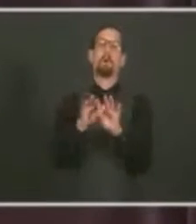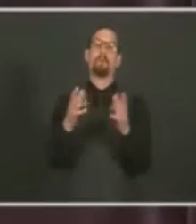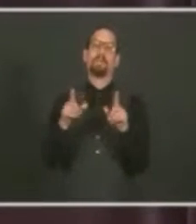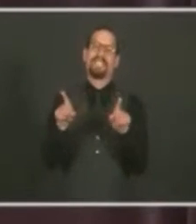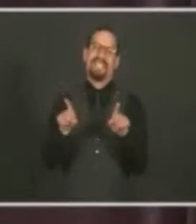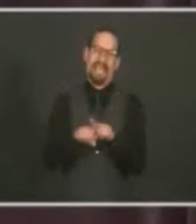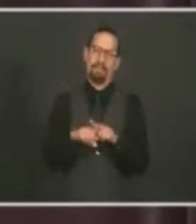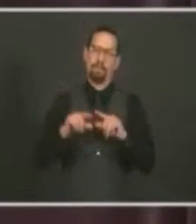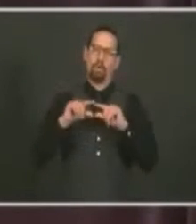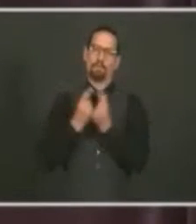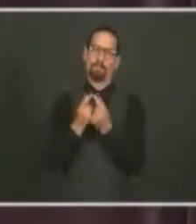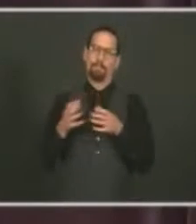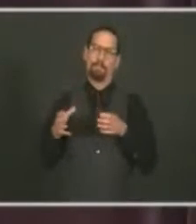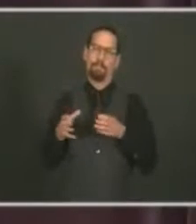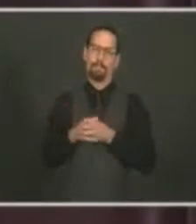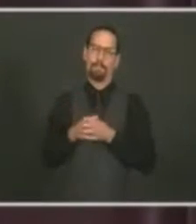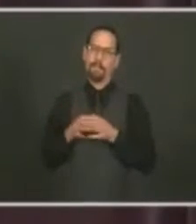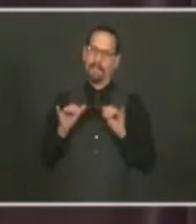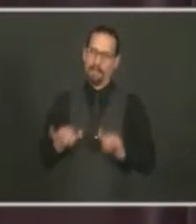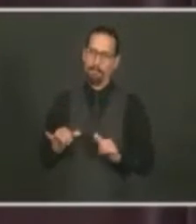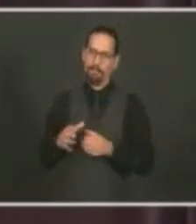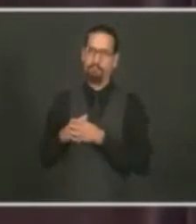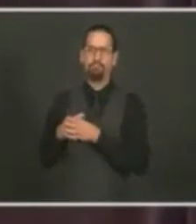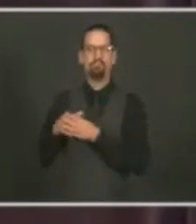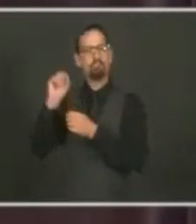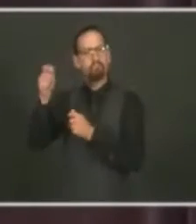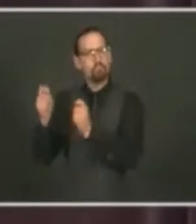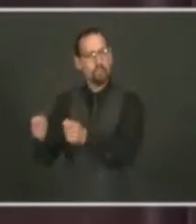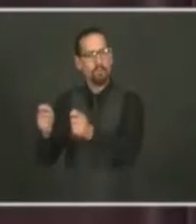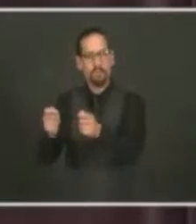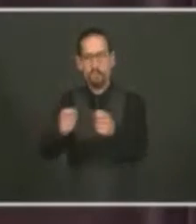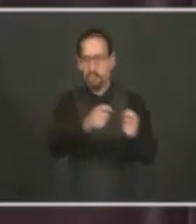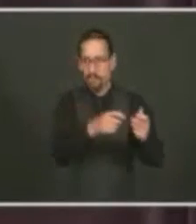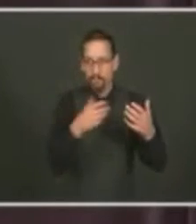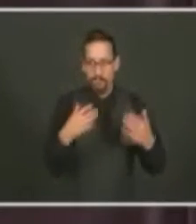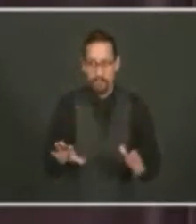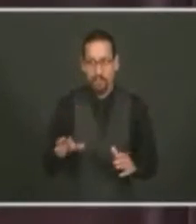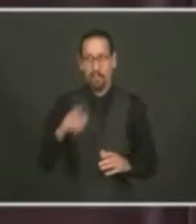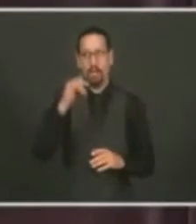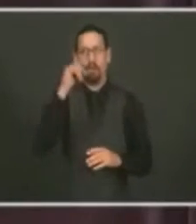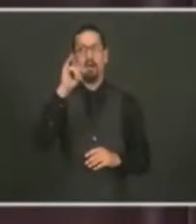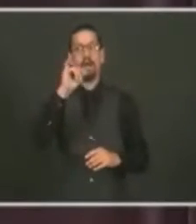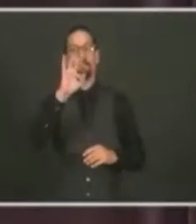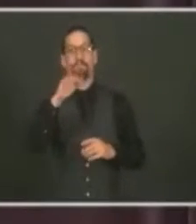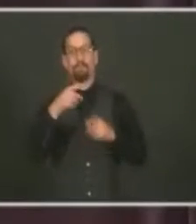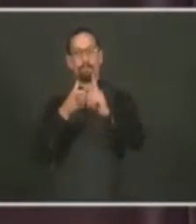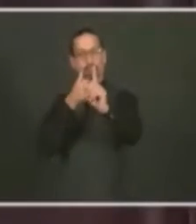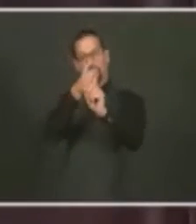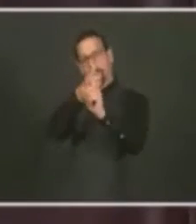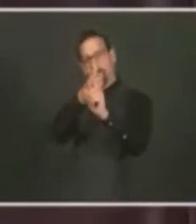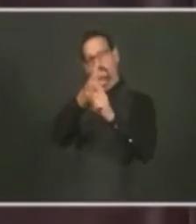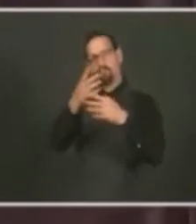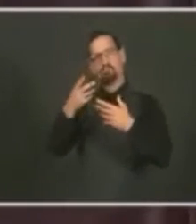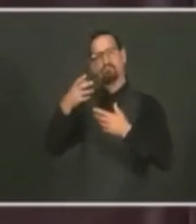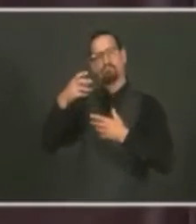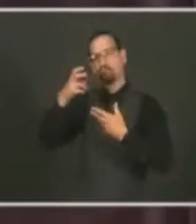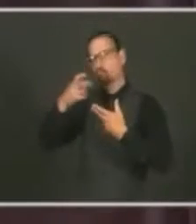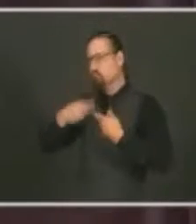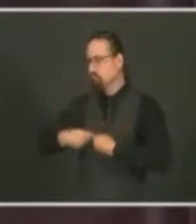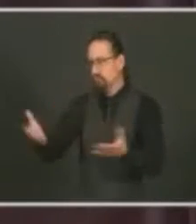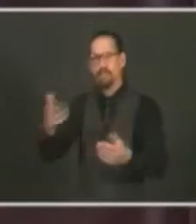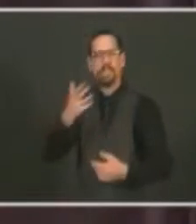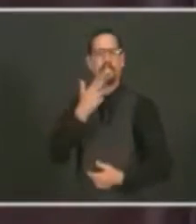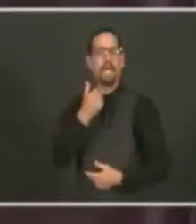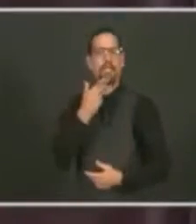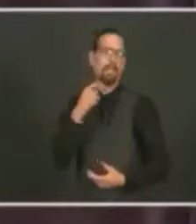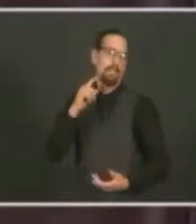who expect trick-or-treaters, you should not open the door and offer a bowl for kids